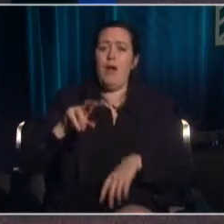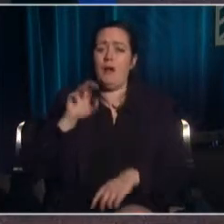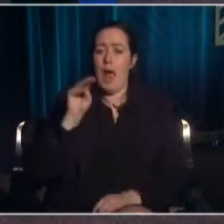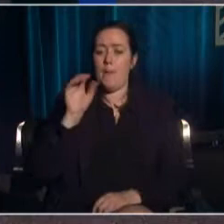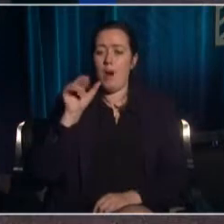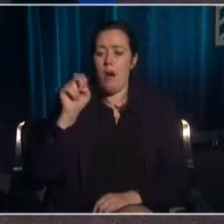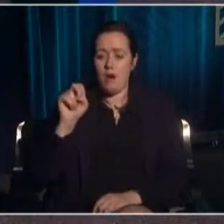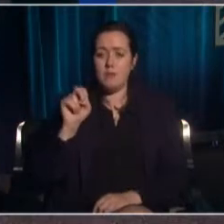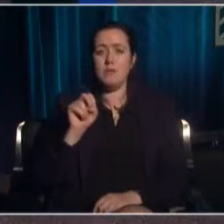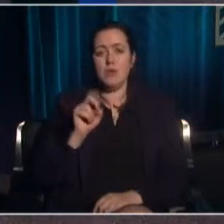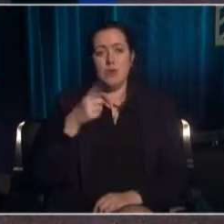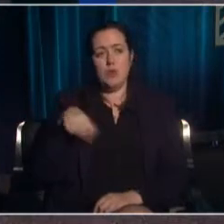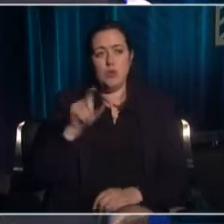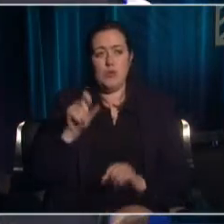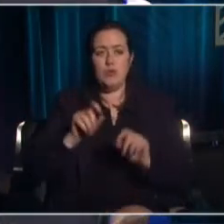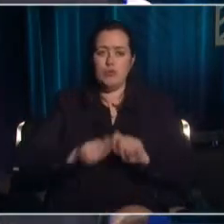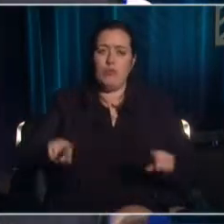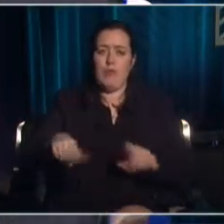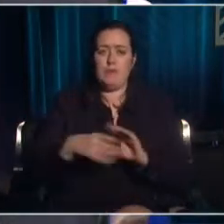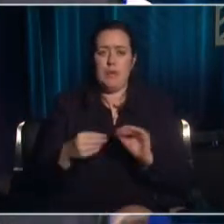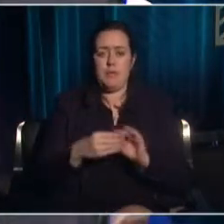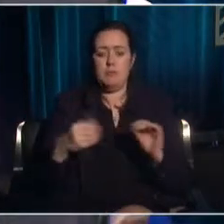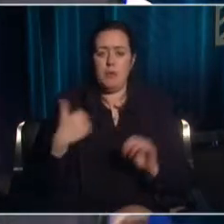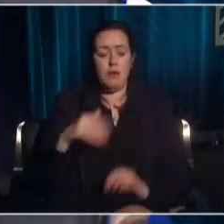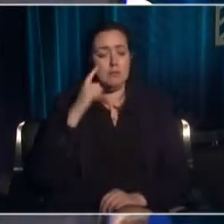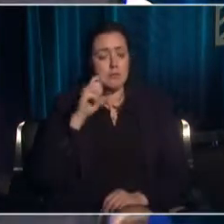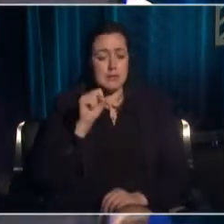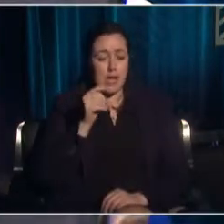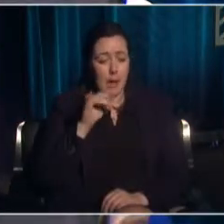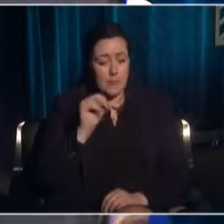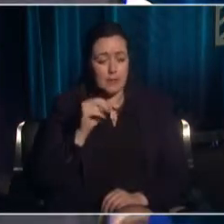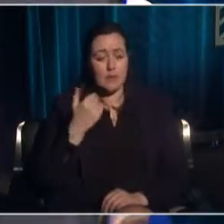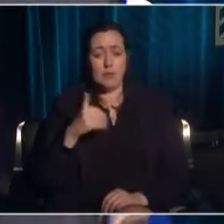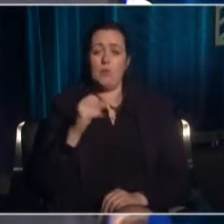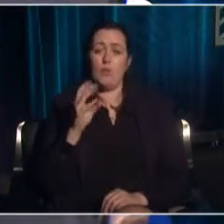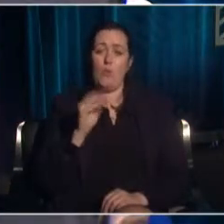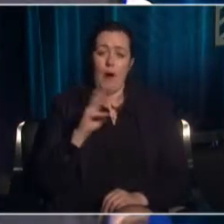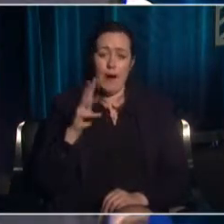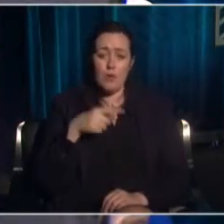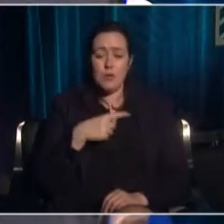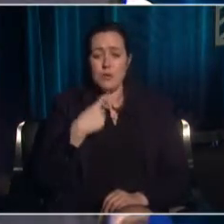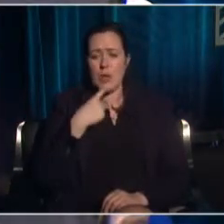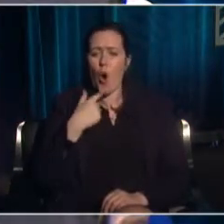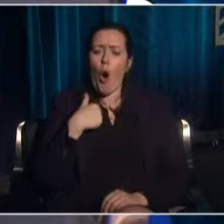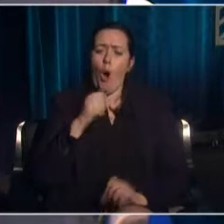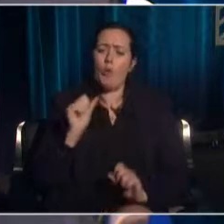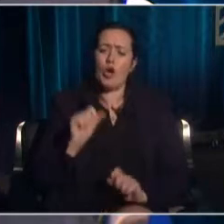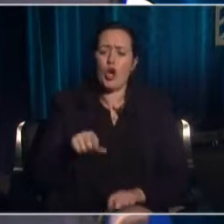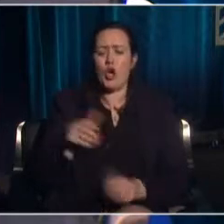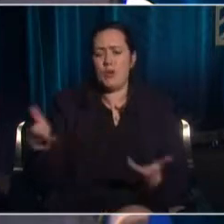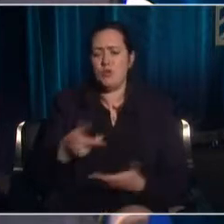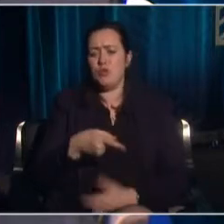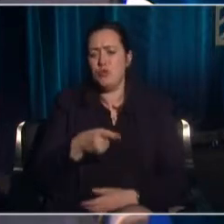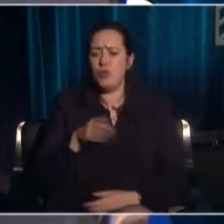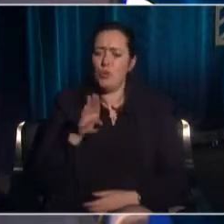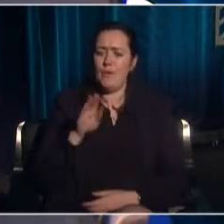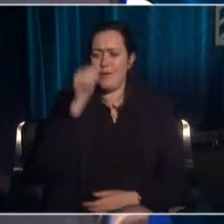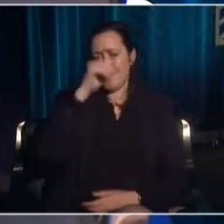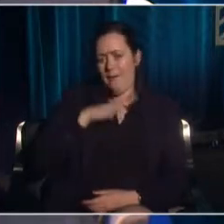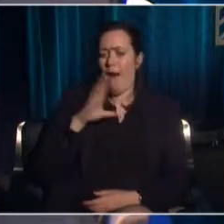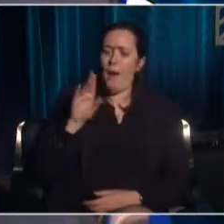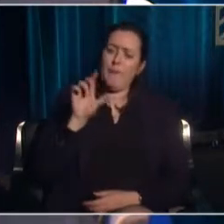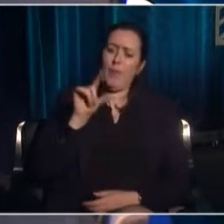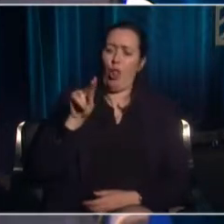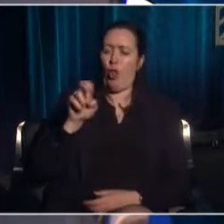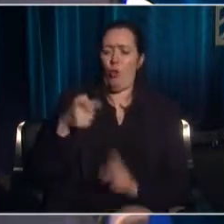Because, Simon, wow. I mean, you said I could just introduce you as this bloke from Australia. So then you